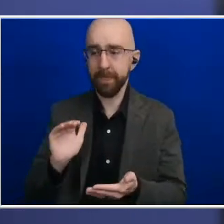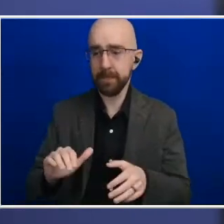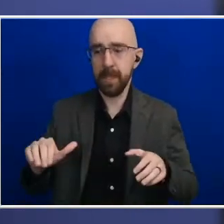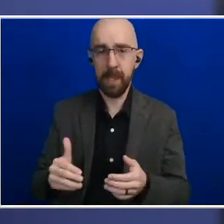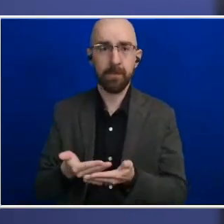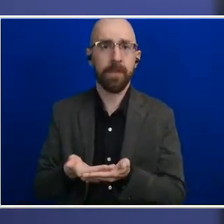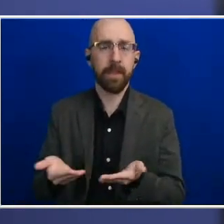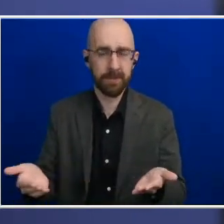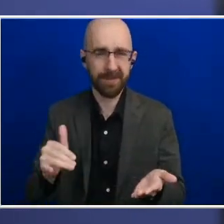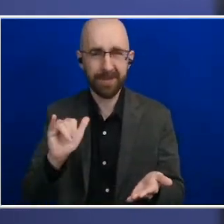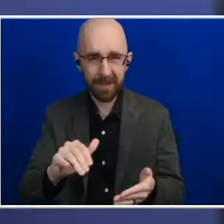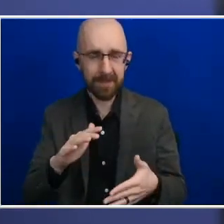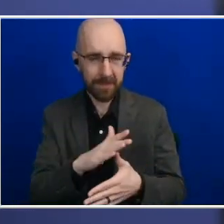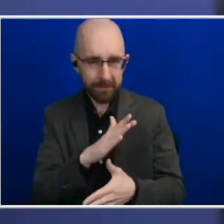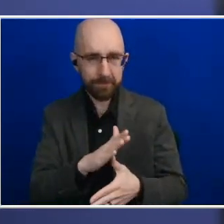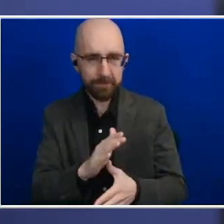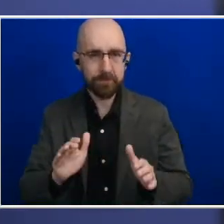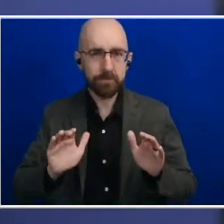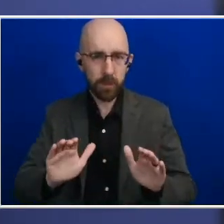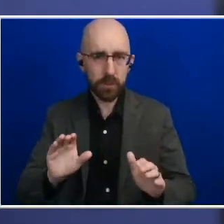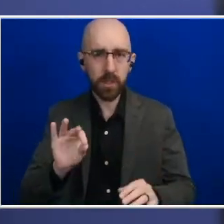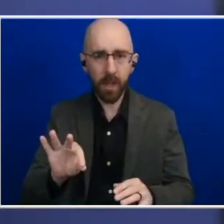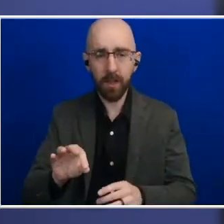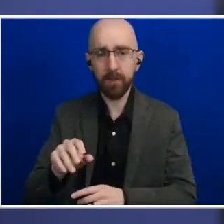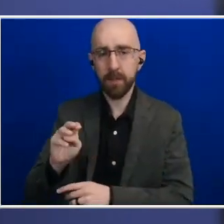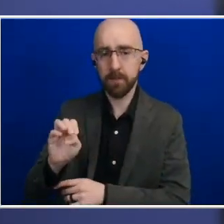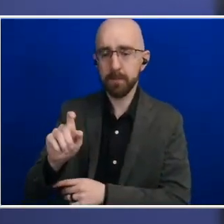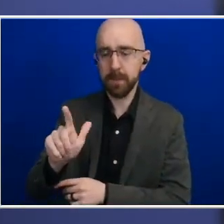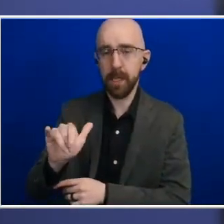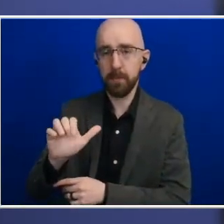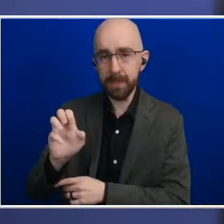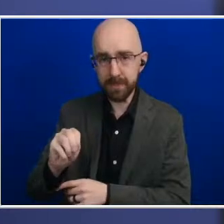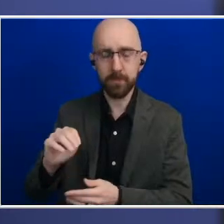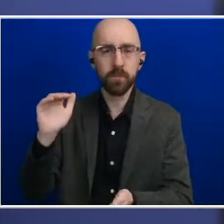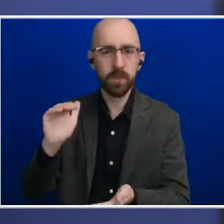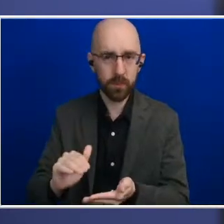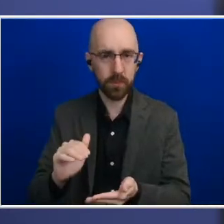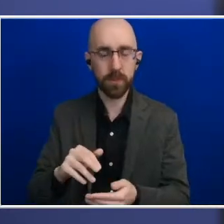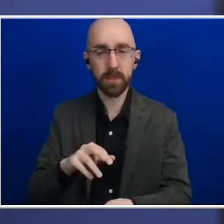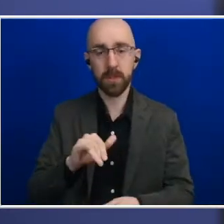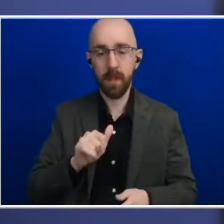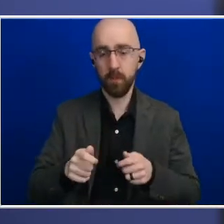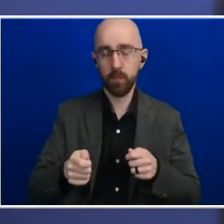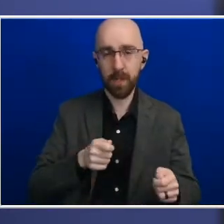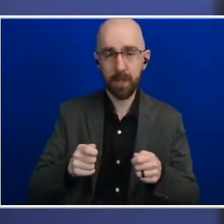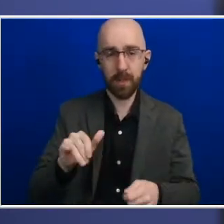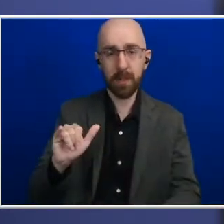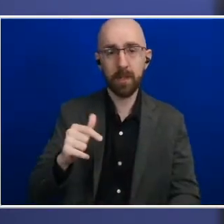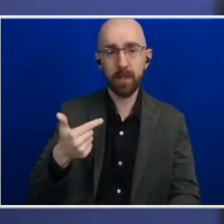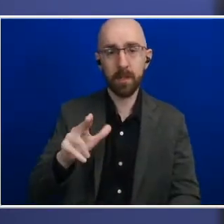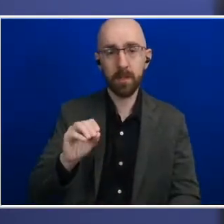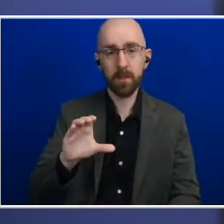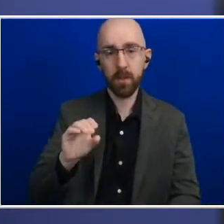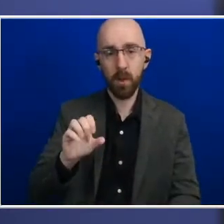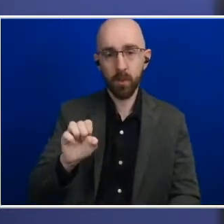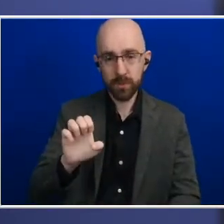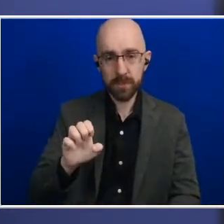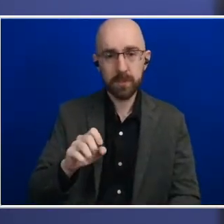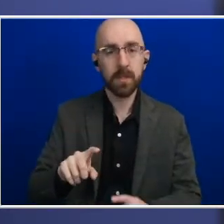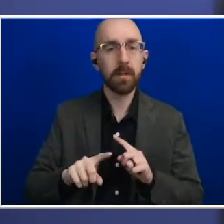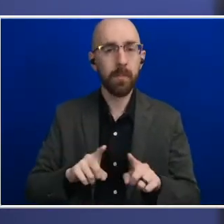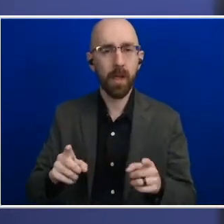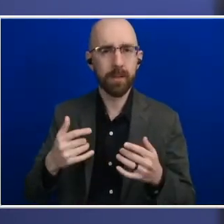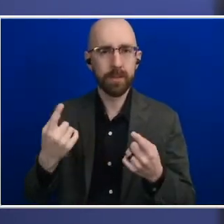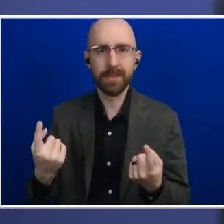primary driver of reduced metabolism in terms of metabolic regulation, like glucose homeostasis. But there is definitely something to